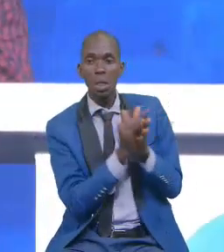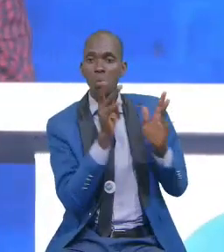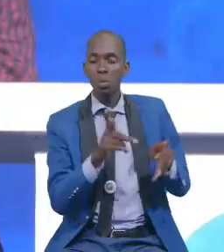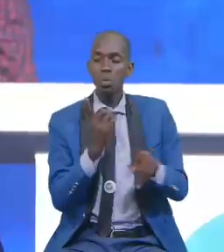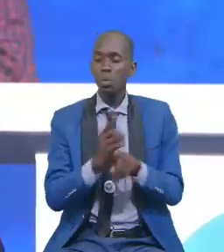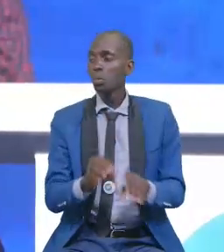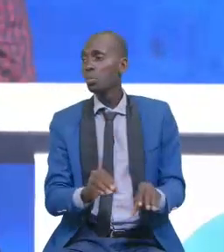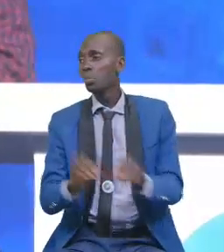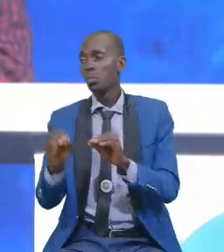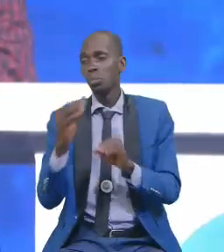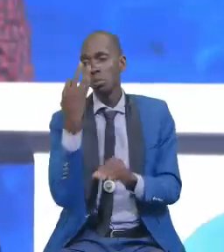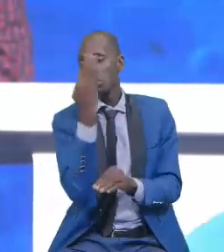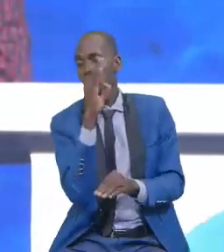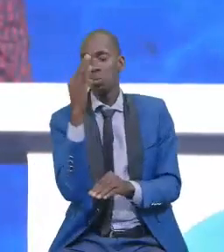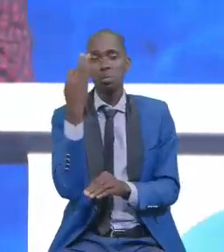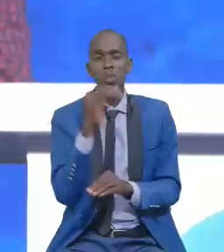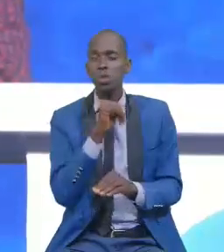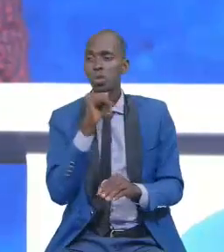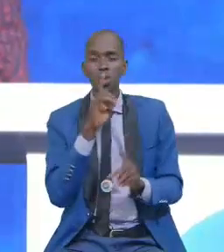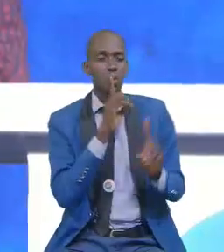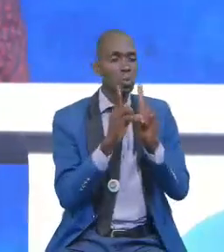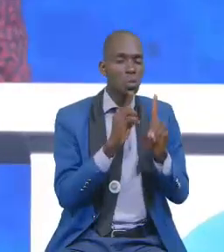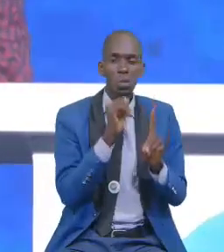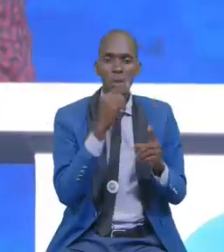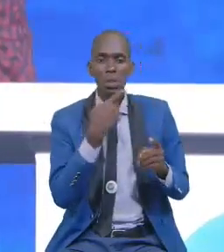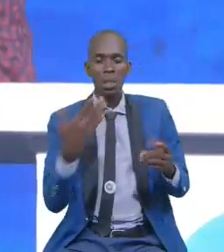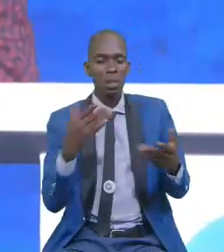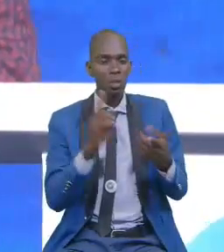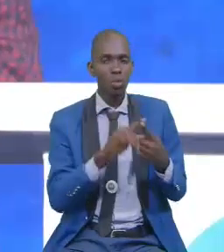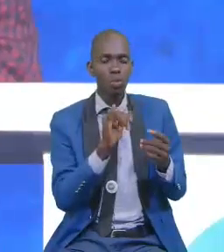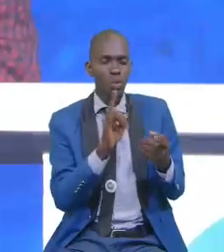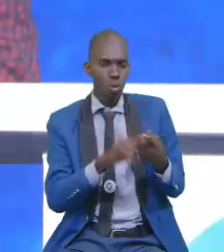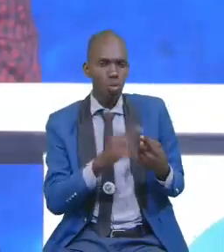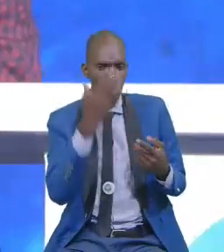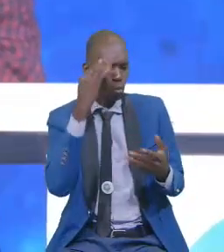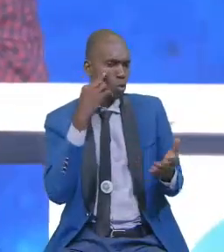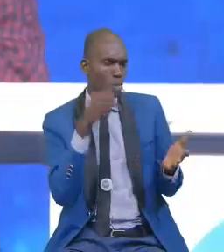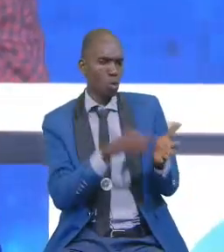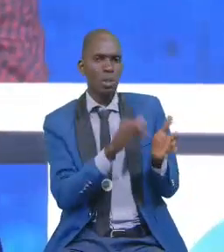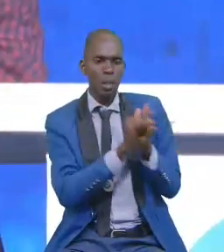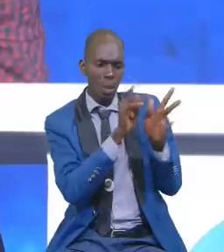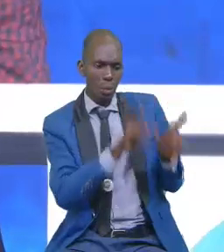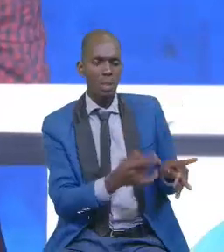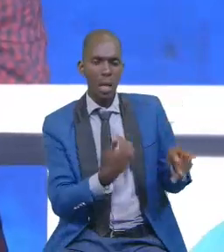didn't even speak or say anything to acknowledge, he has come into